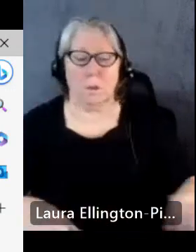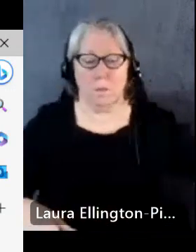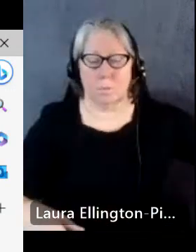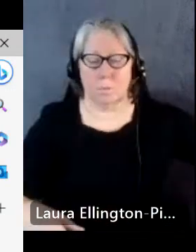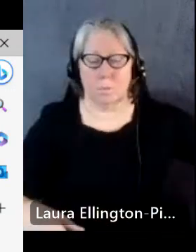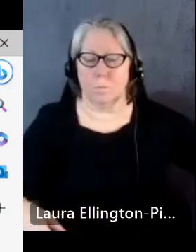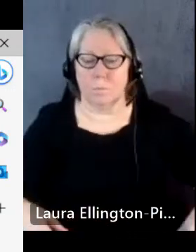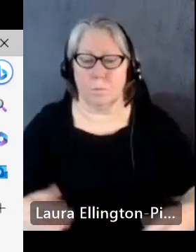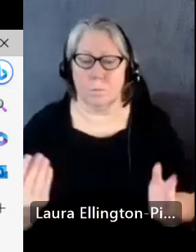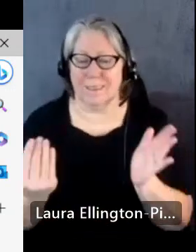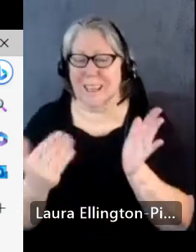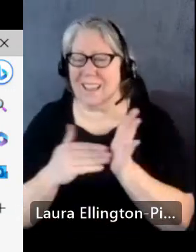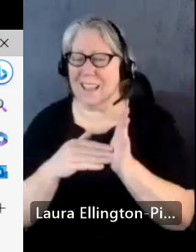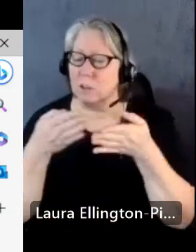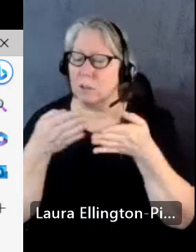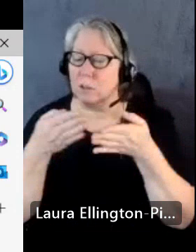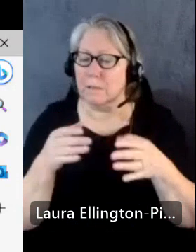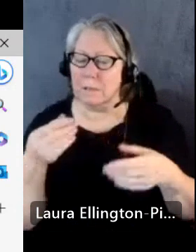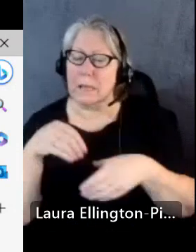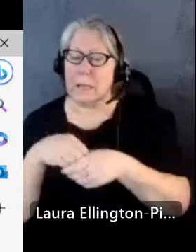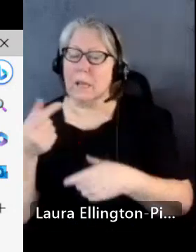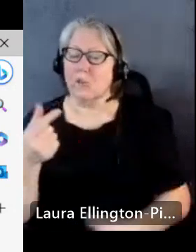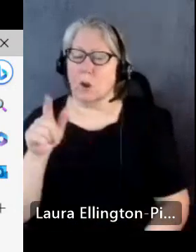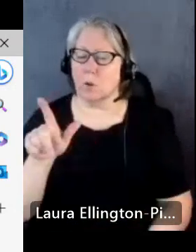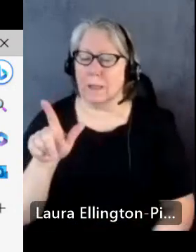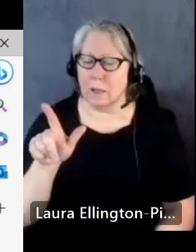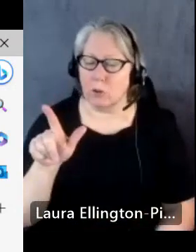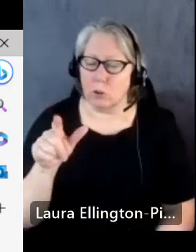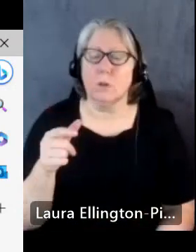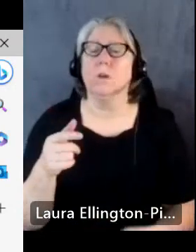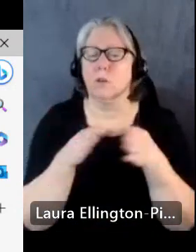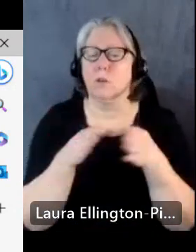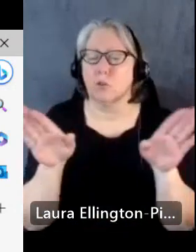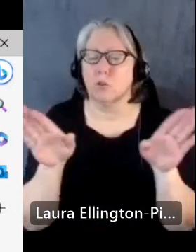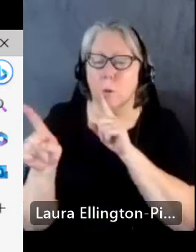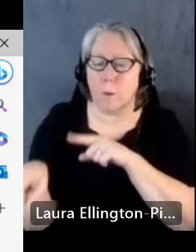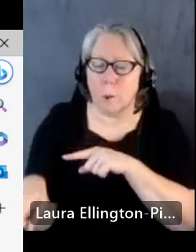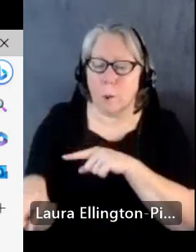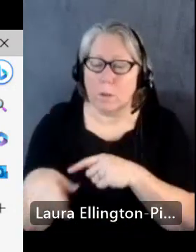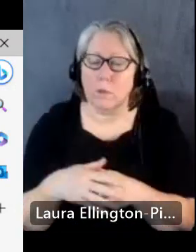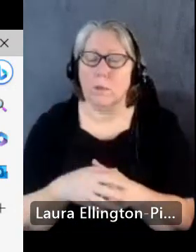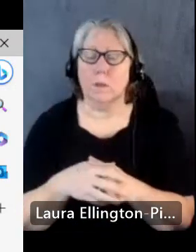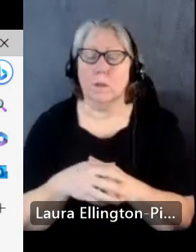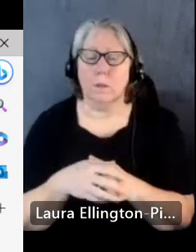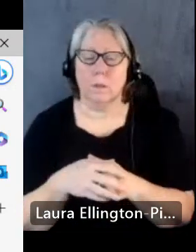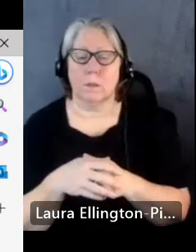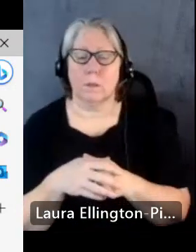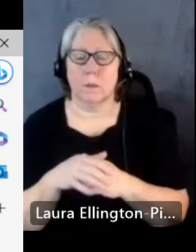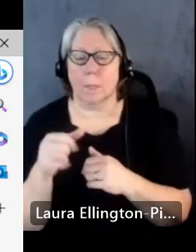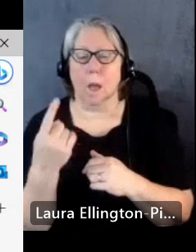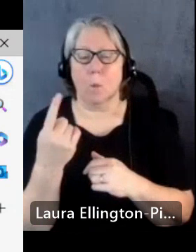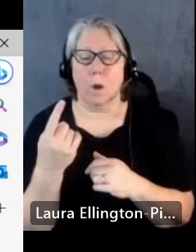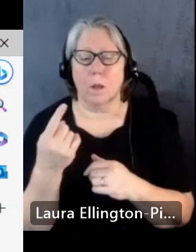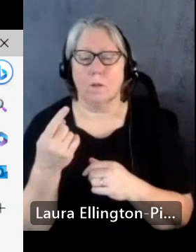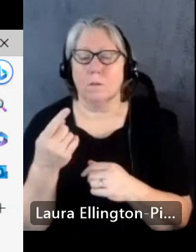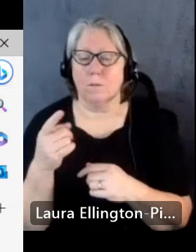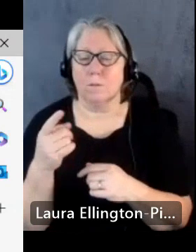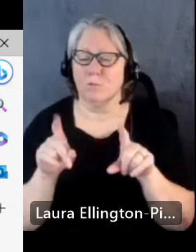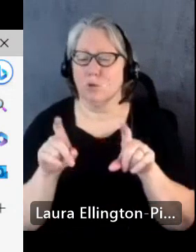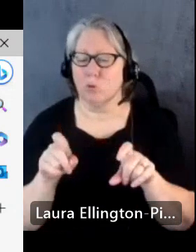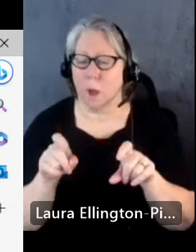So again, that's in general ledger, general reports, and this one here, trial balance fund